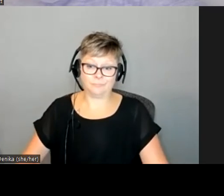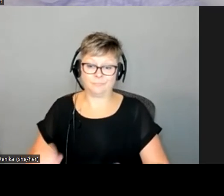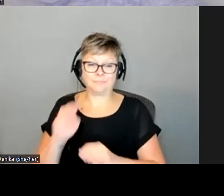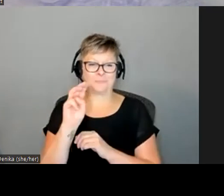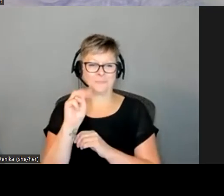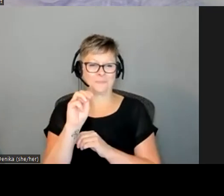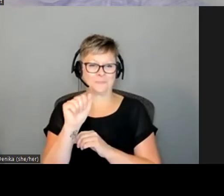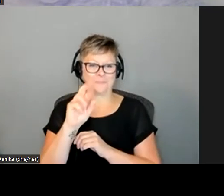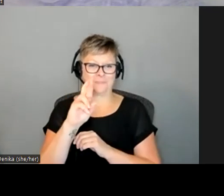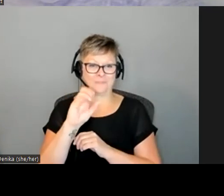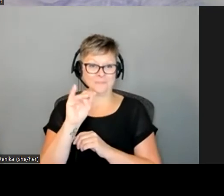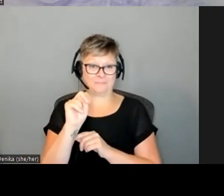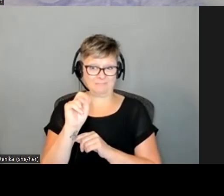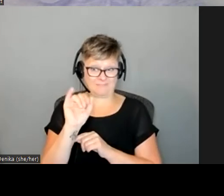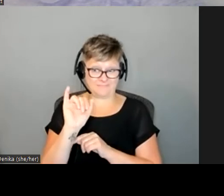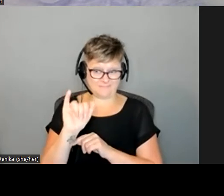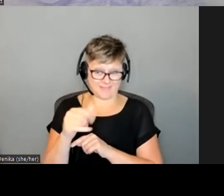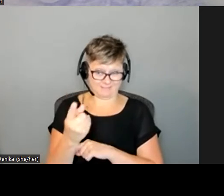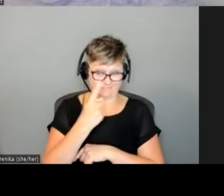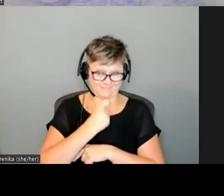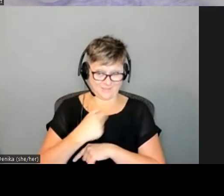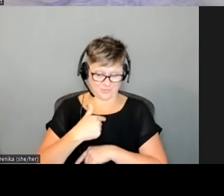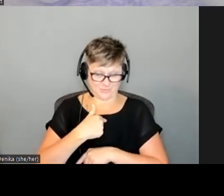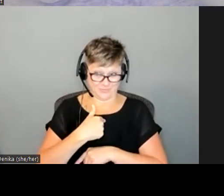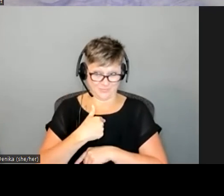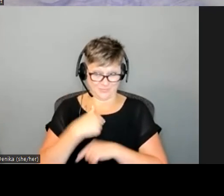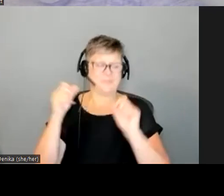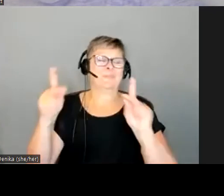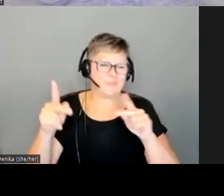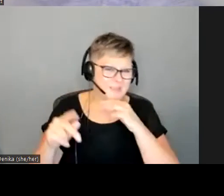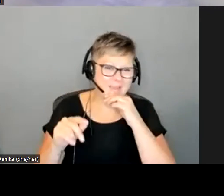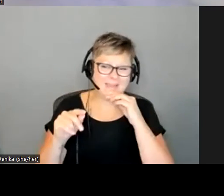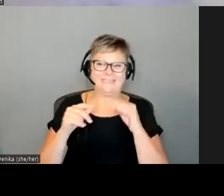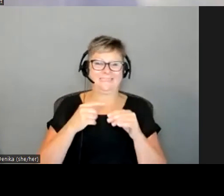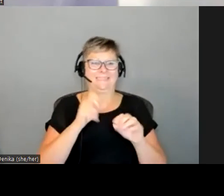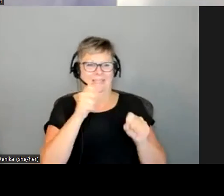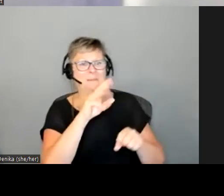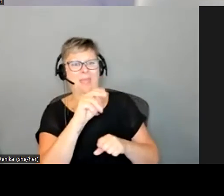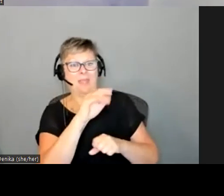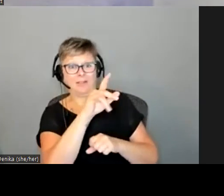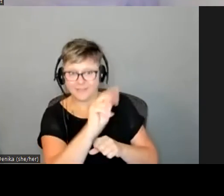Sorry, was that directed at me? Yes, sorry, Marilyn question mark.